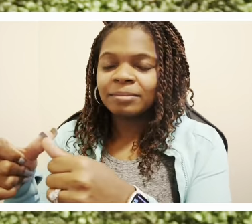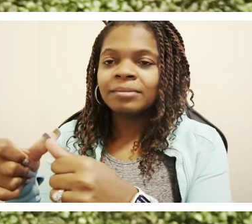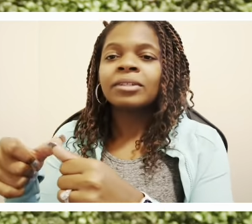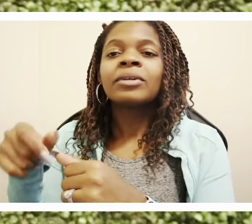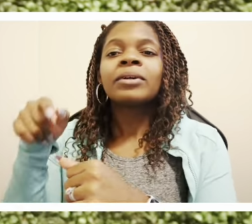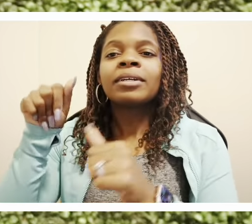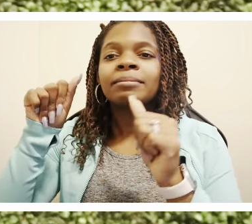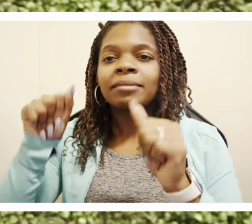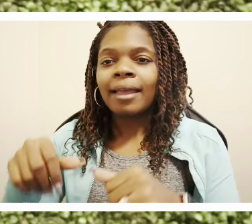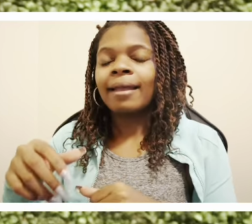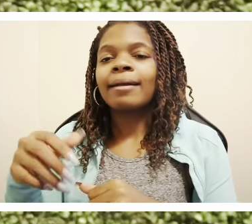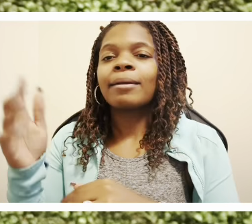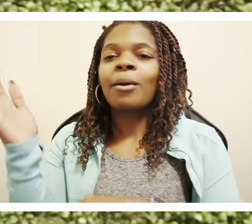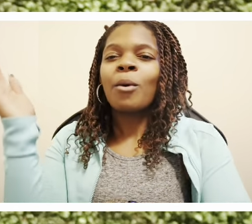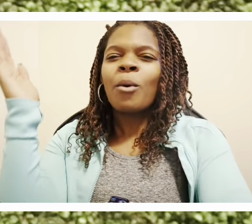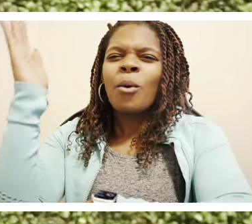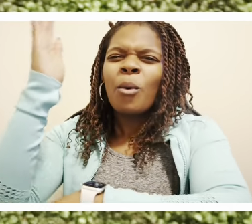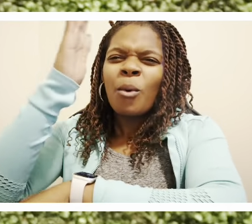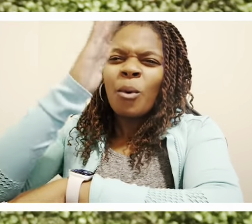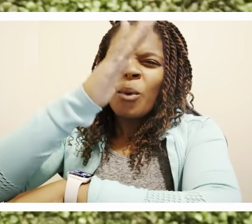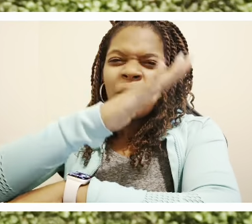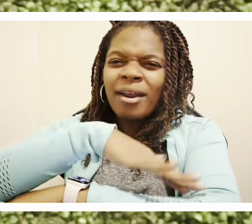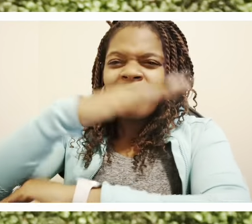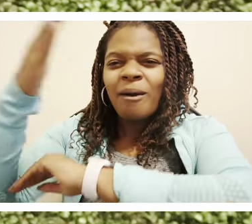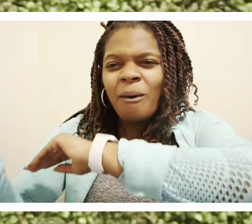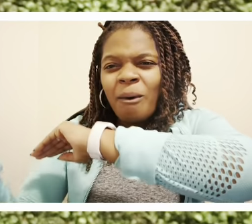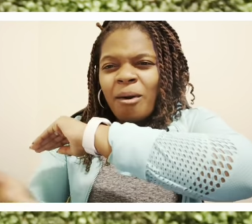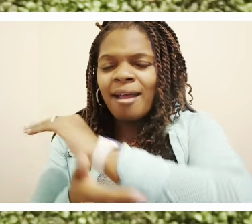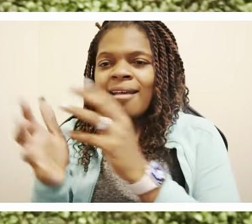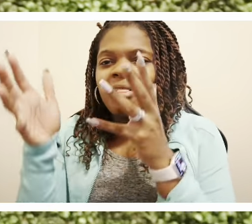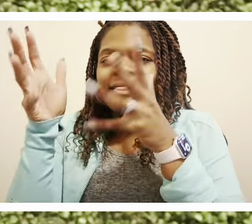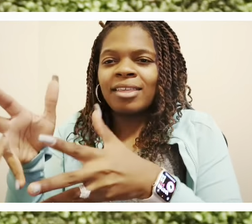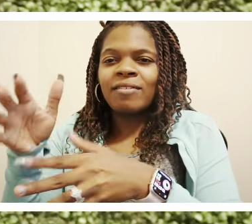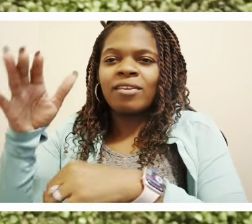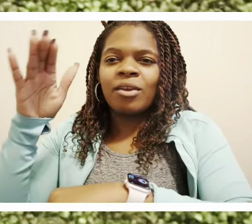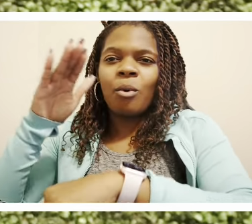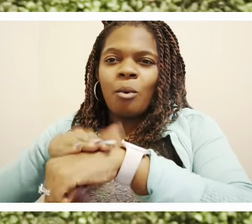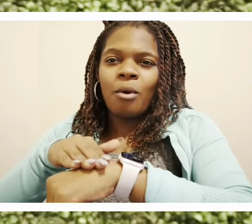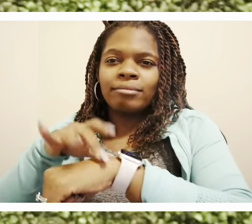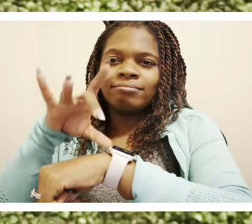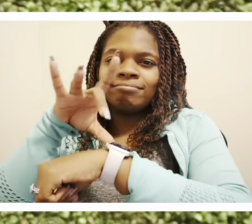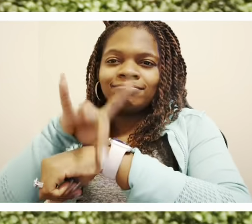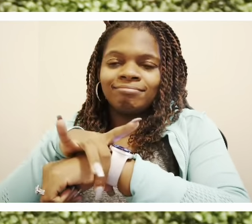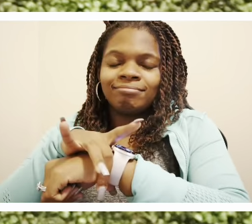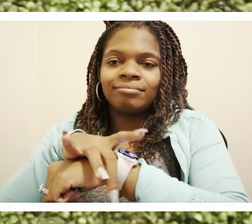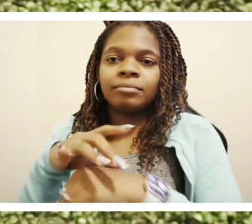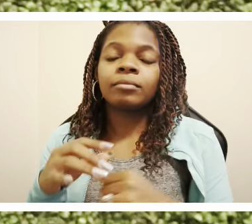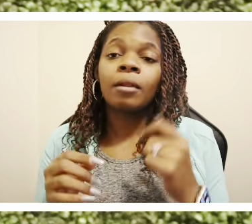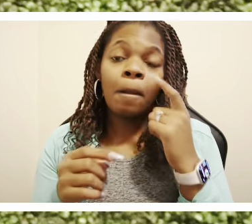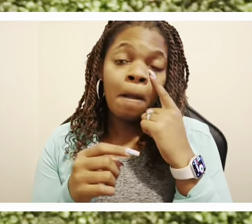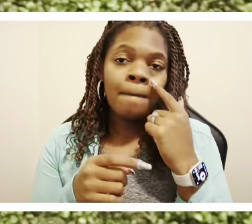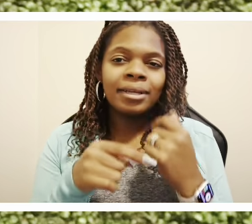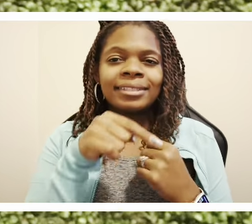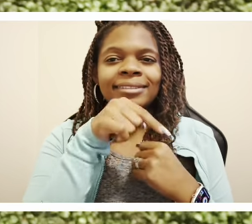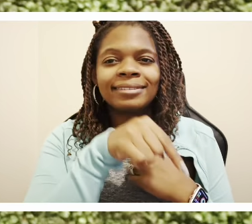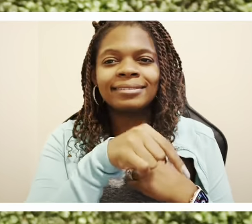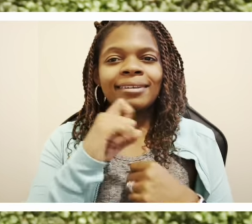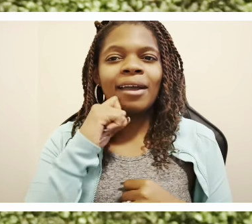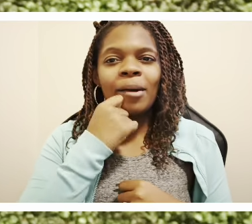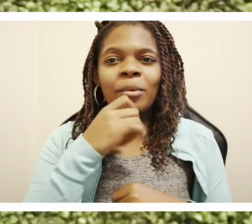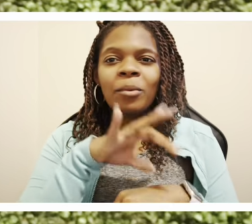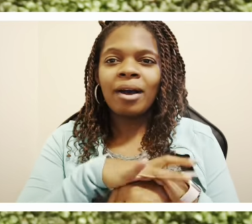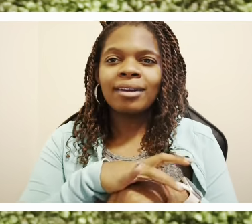me. I can sleep with it on at night and not have to worry about charging, which I love. Because the Apple Watch